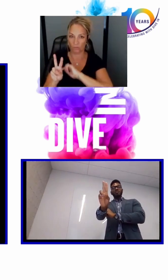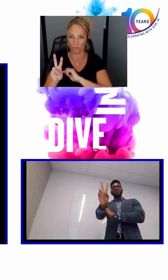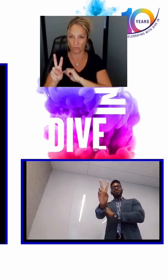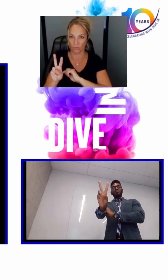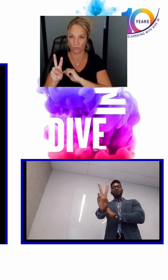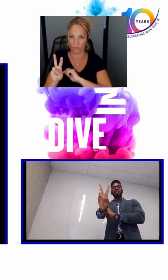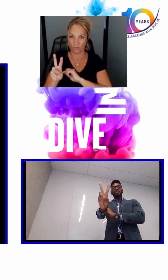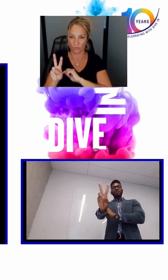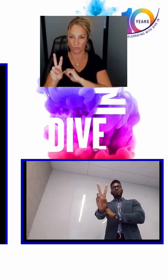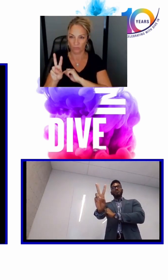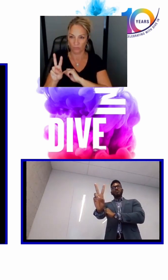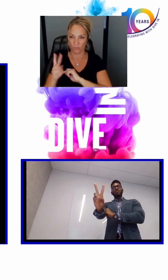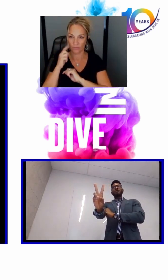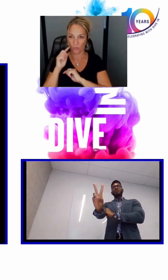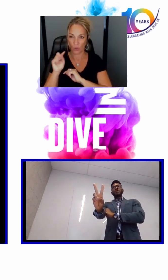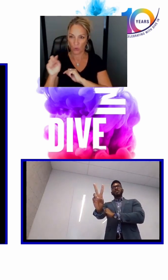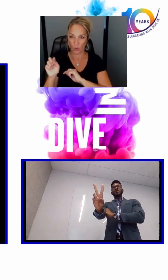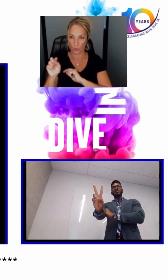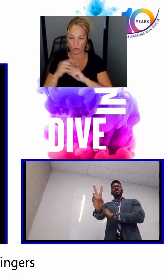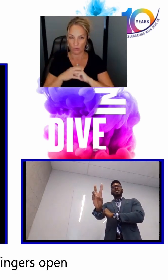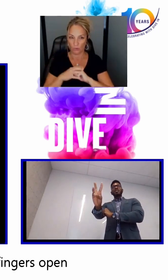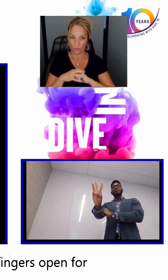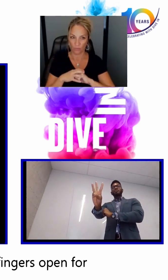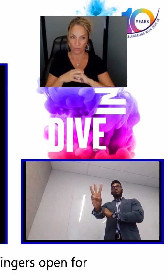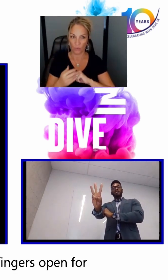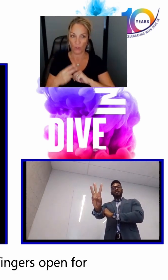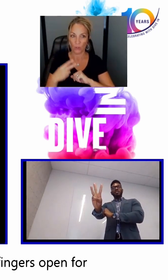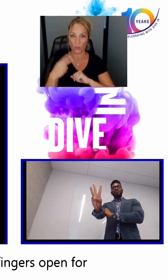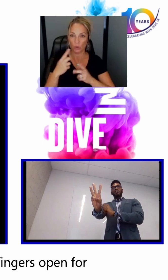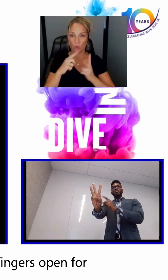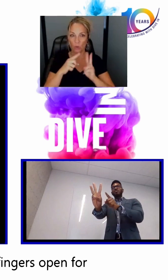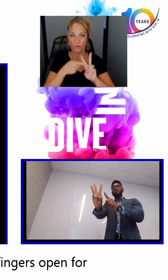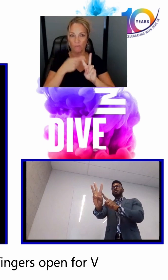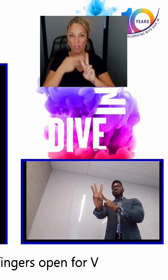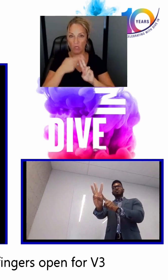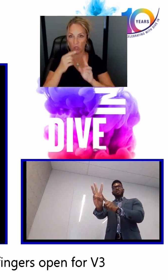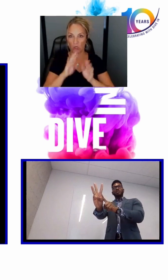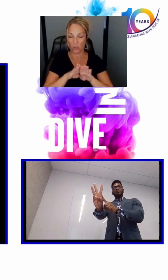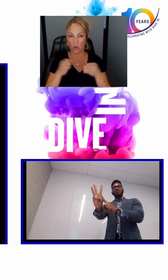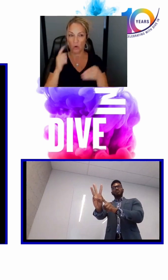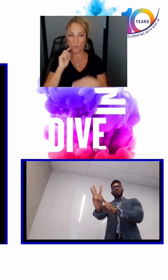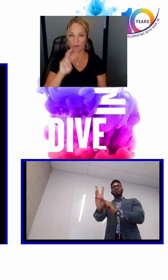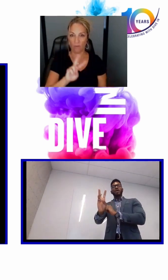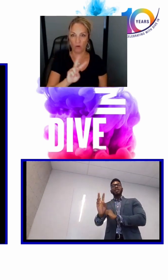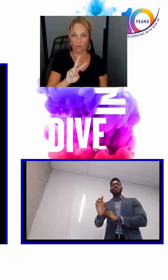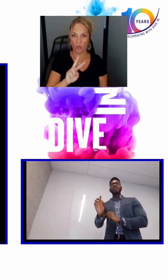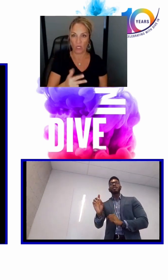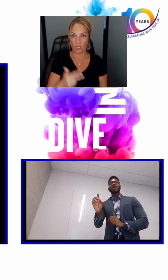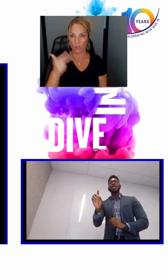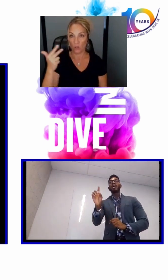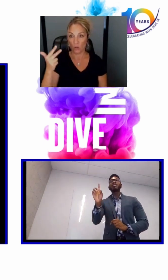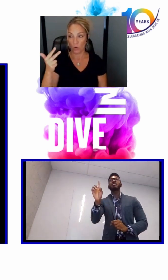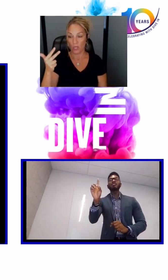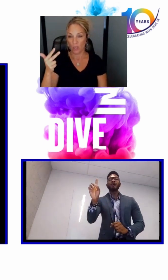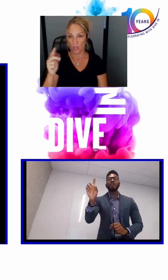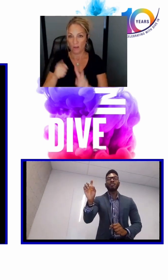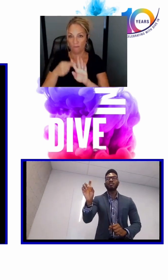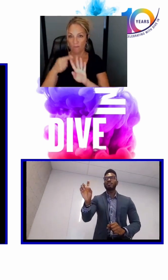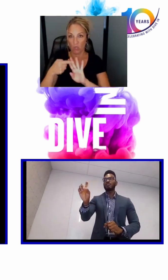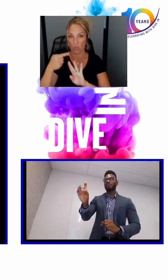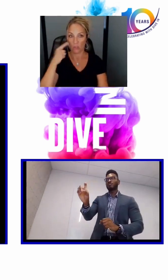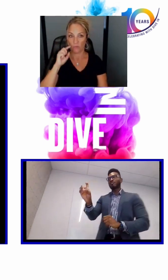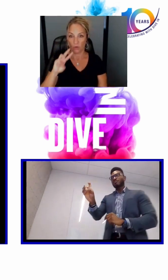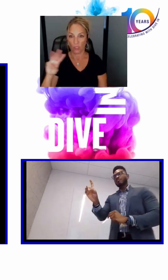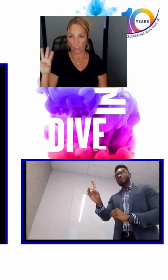U. 2 fingers open for V. 3 fingers open for W, right? And this is